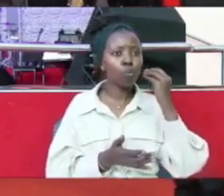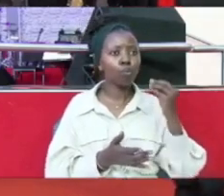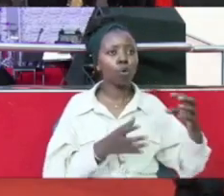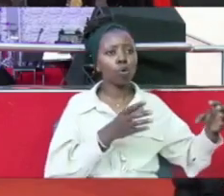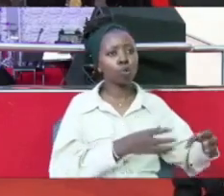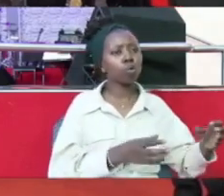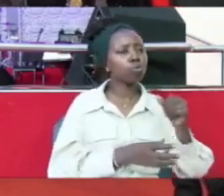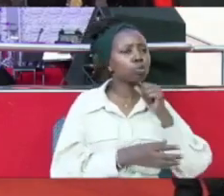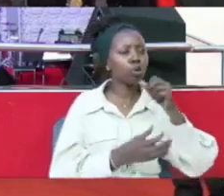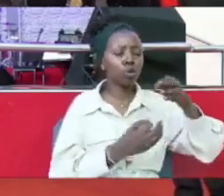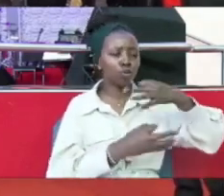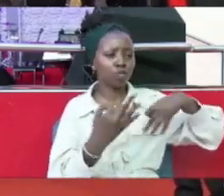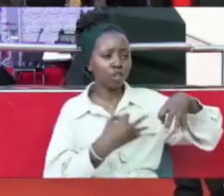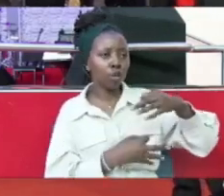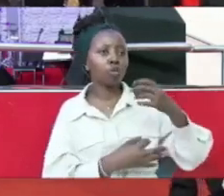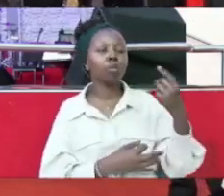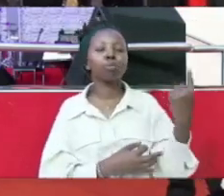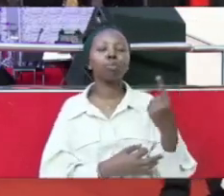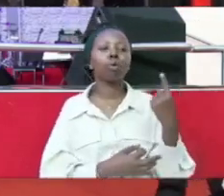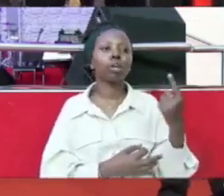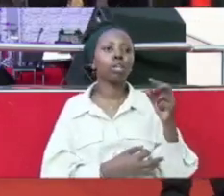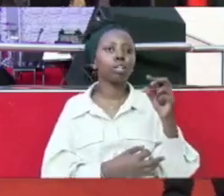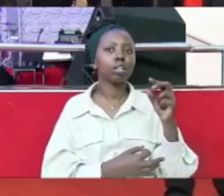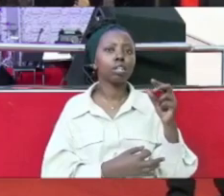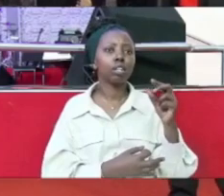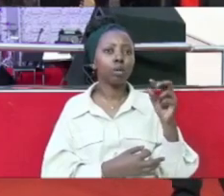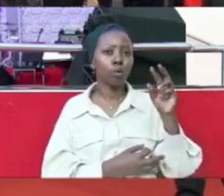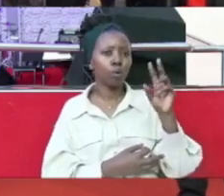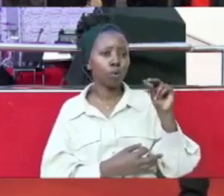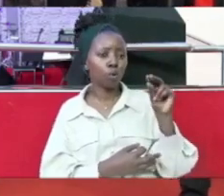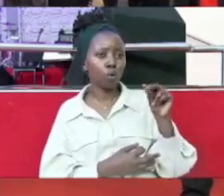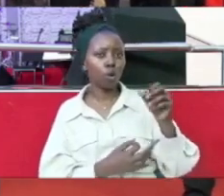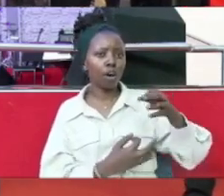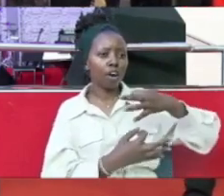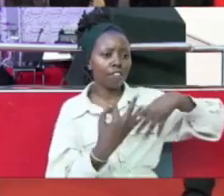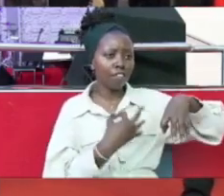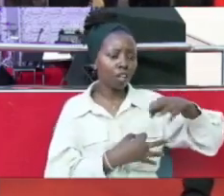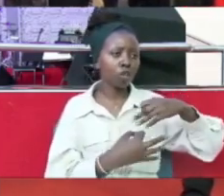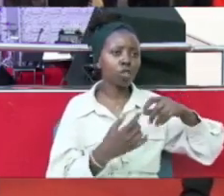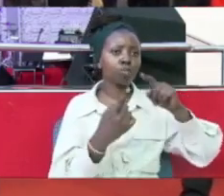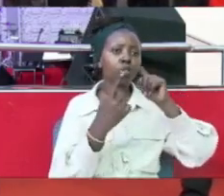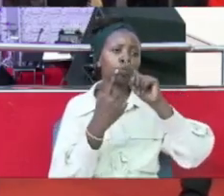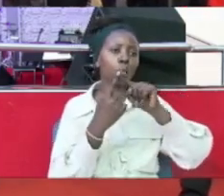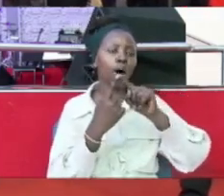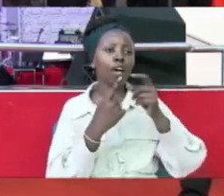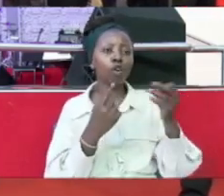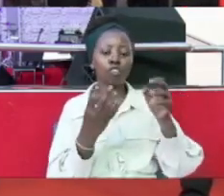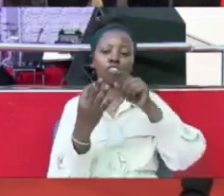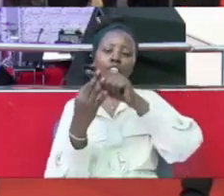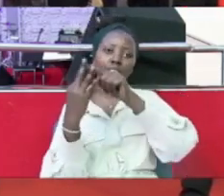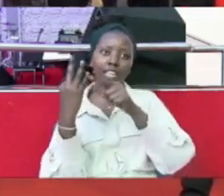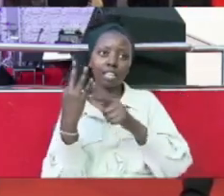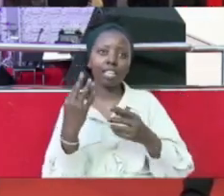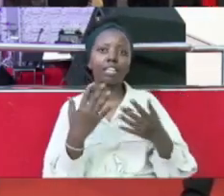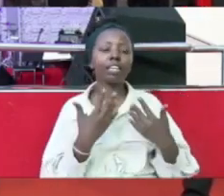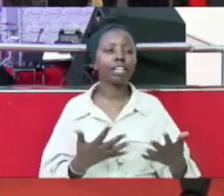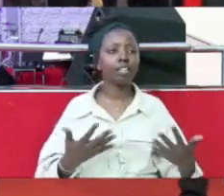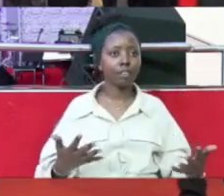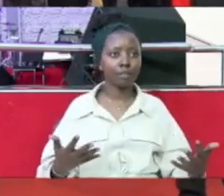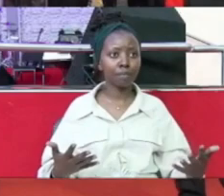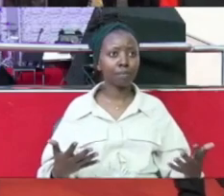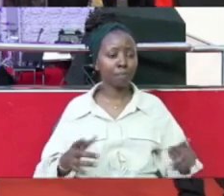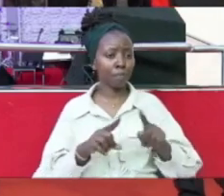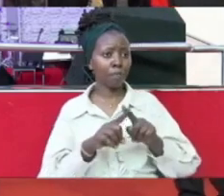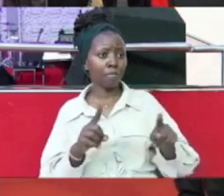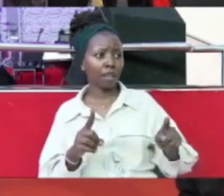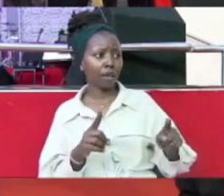tu kanisa la shirika. Because fellowship is only one of the components. Ni kwa sababu ushirika ni moja tu ya baadhi ya mambo. But in a